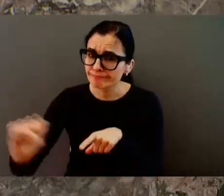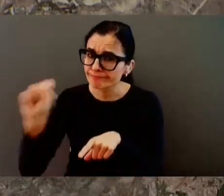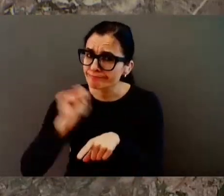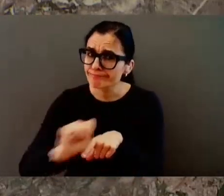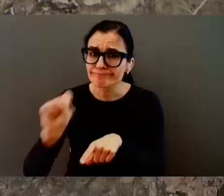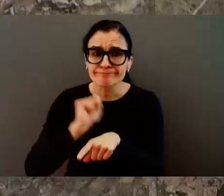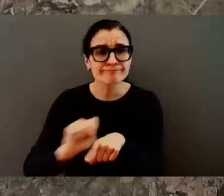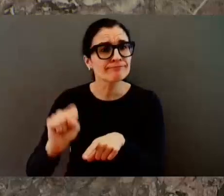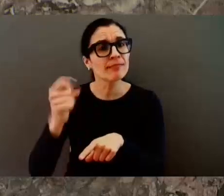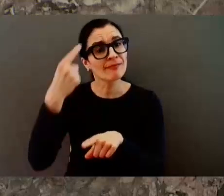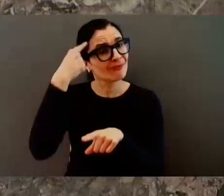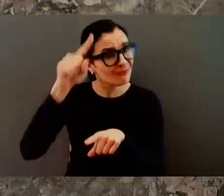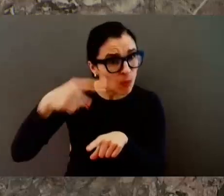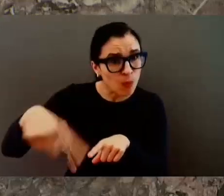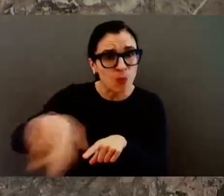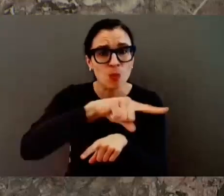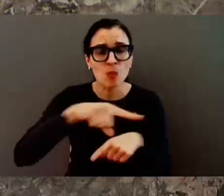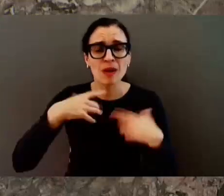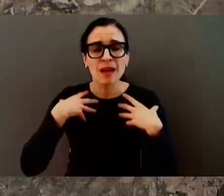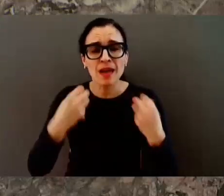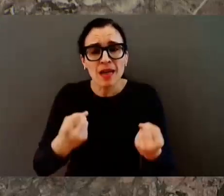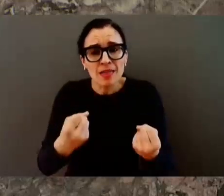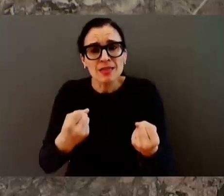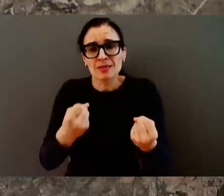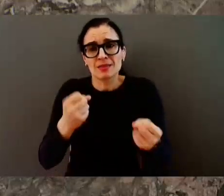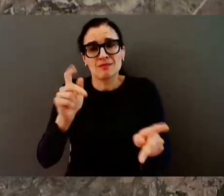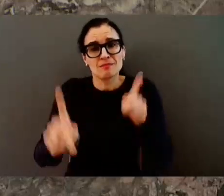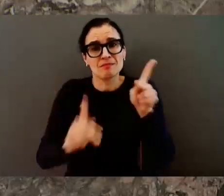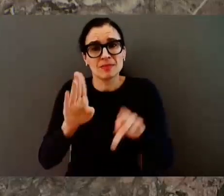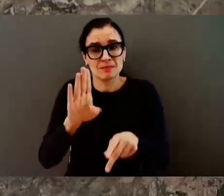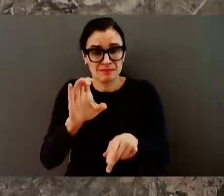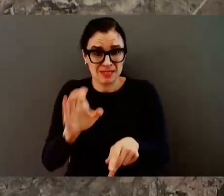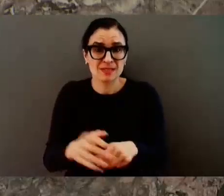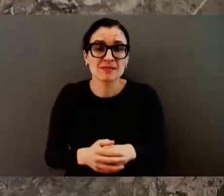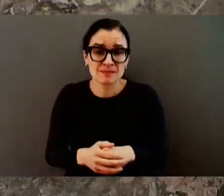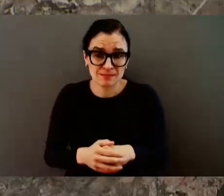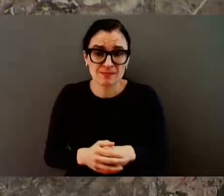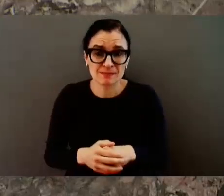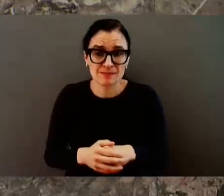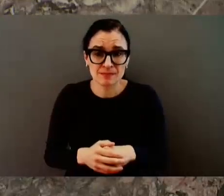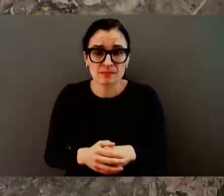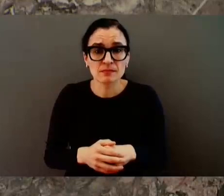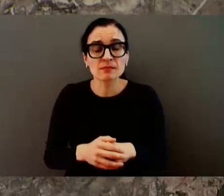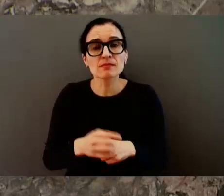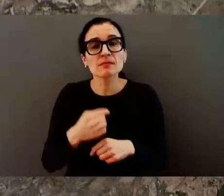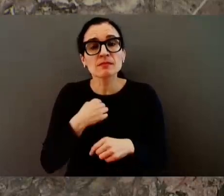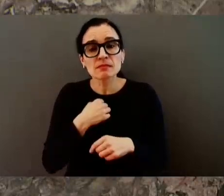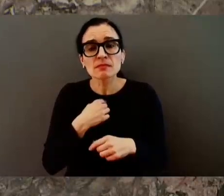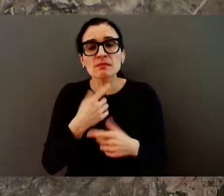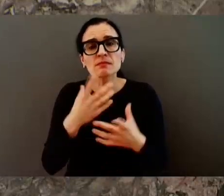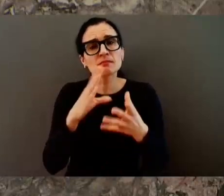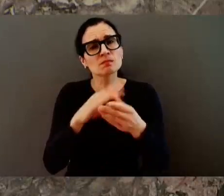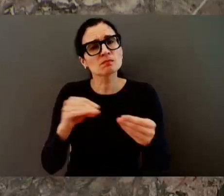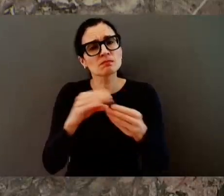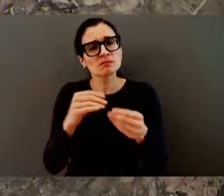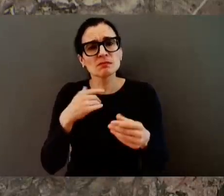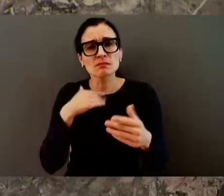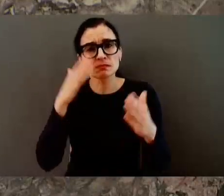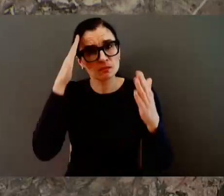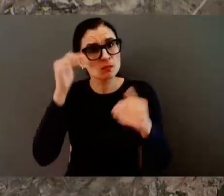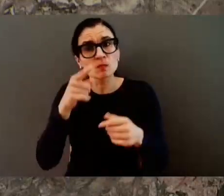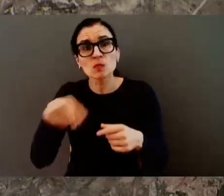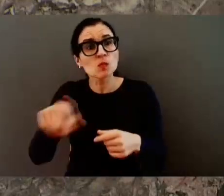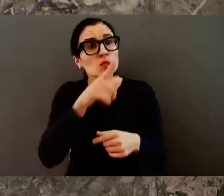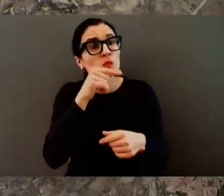And I hope, and I would say to all of them who are out there listening to us, that the discussion we're having here in the House in